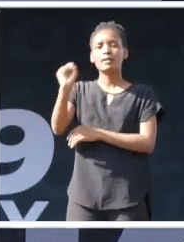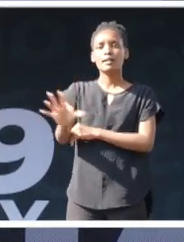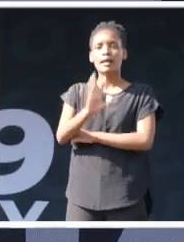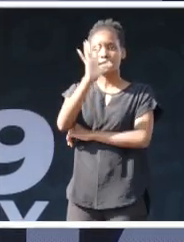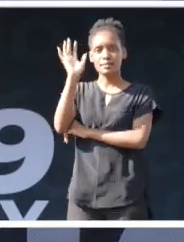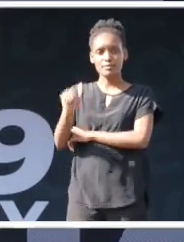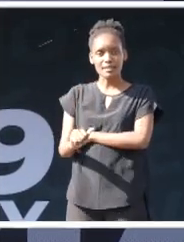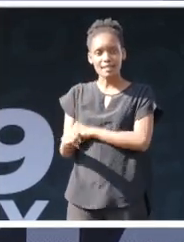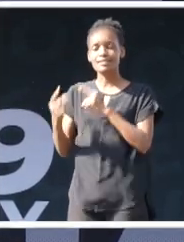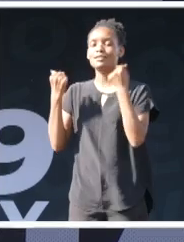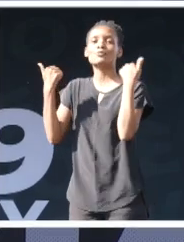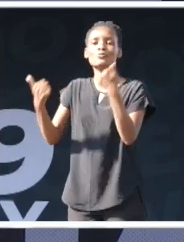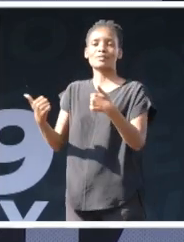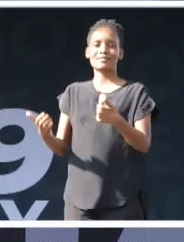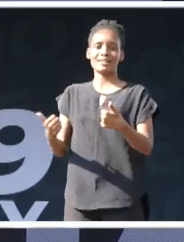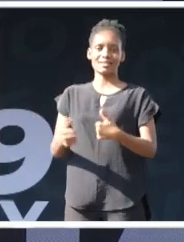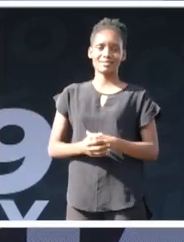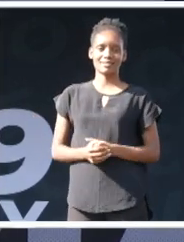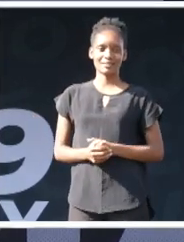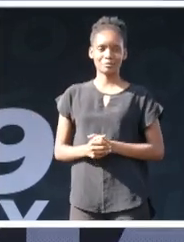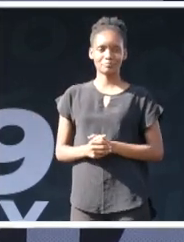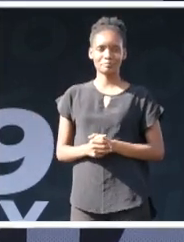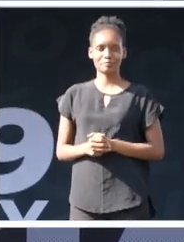doing great.